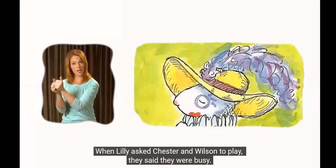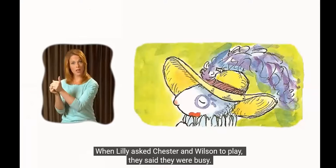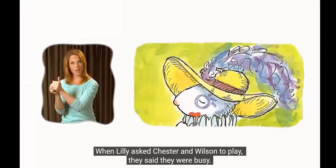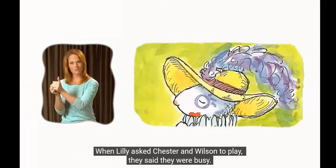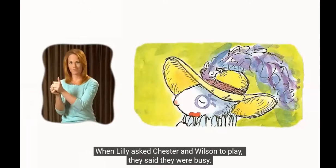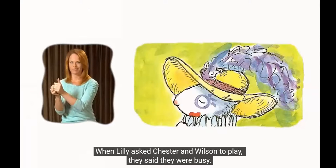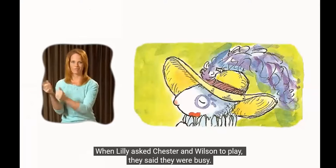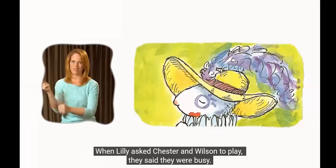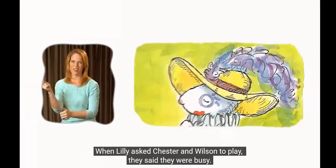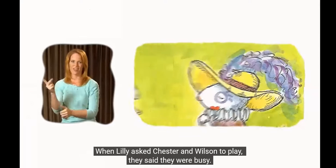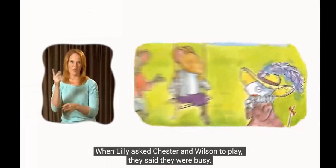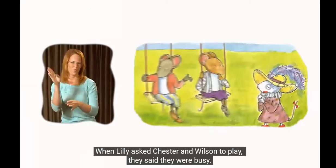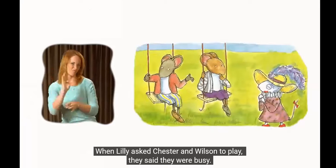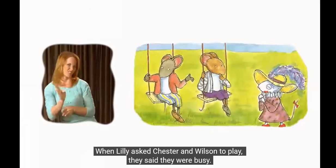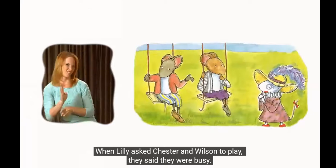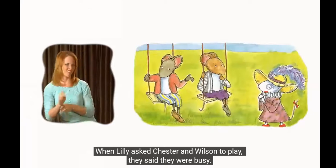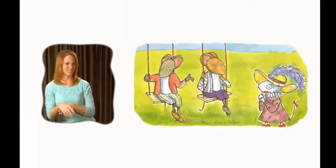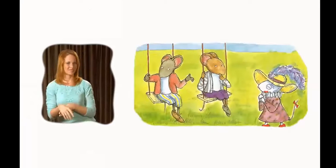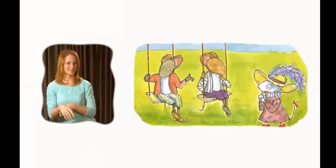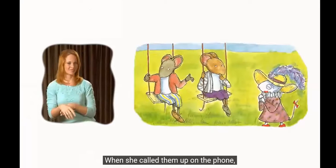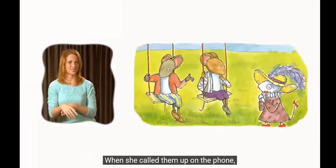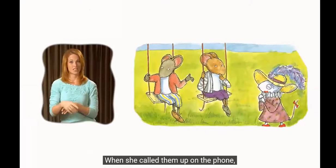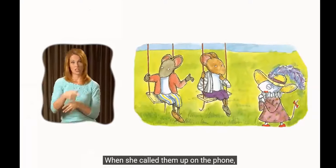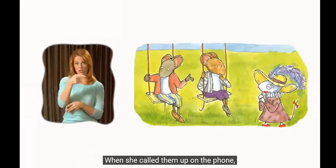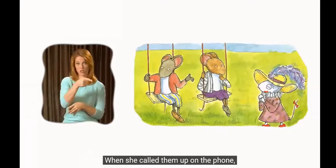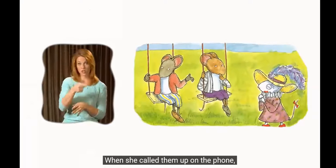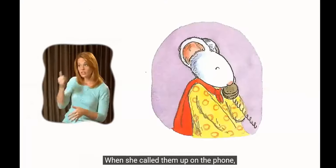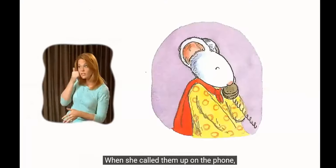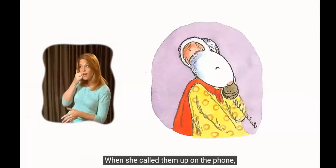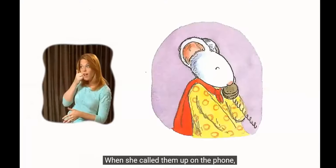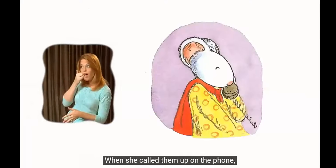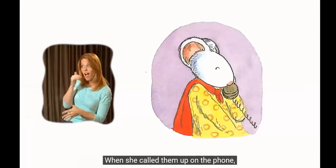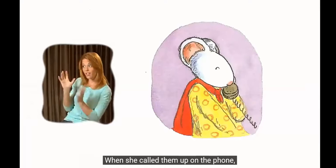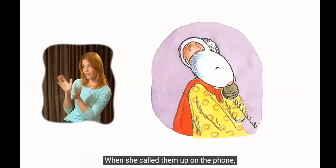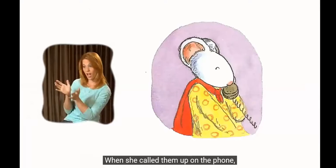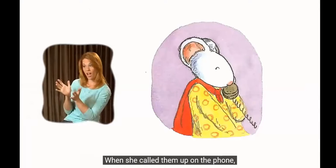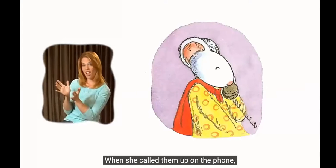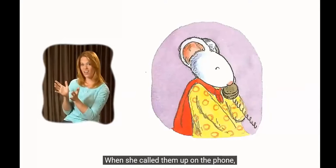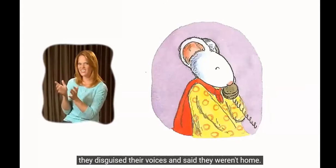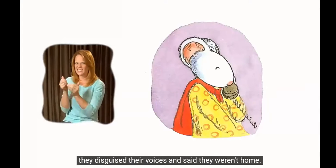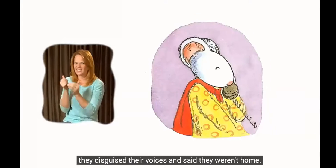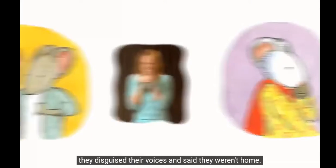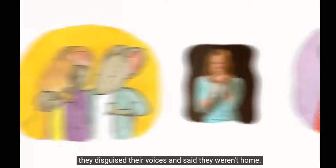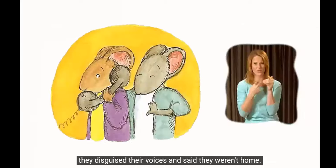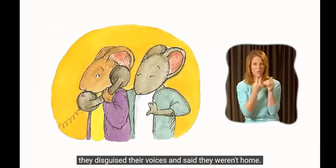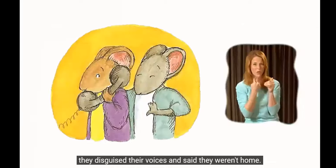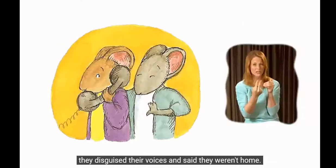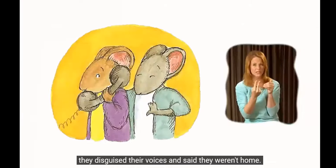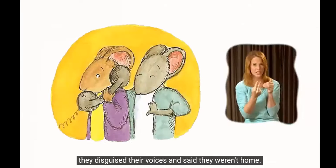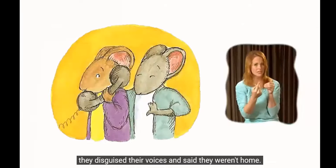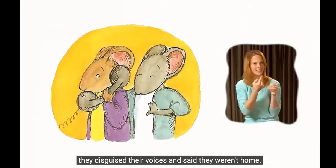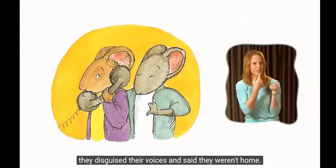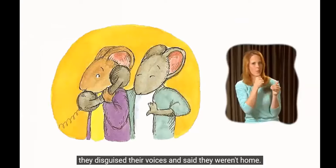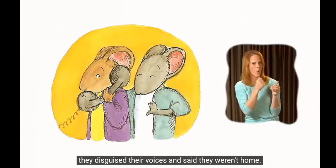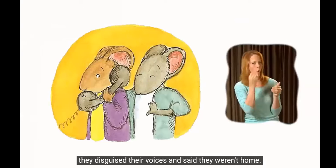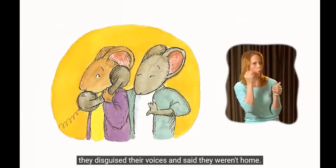Wilson to play, they said they were. When she called them up on the phone, they disguised their voices and